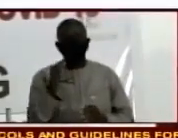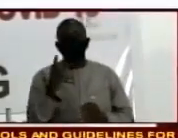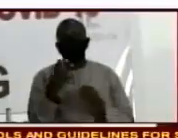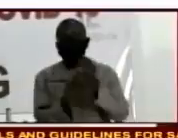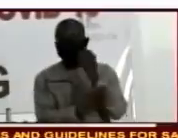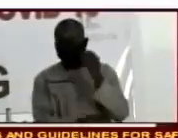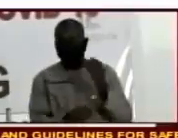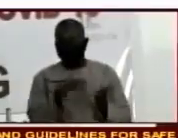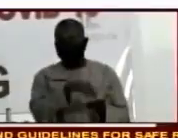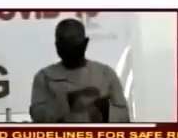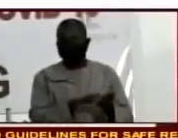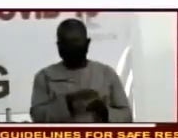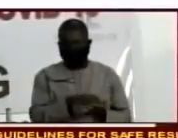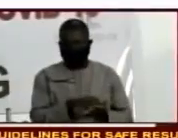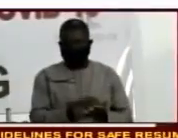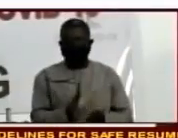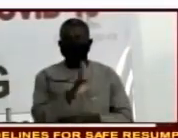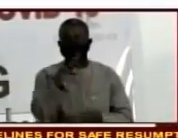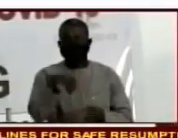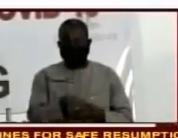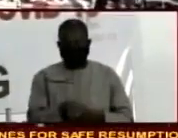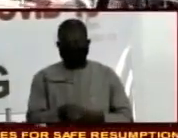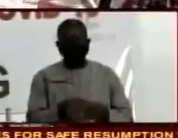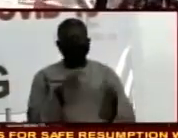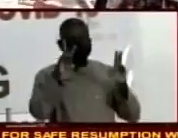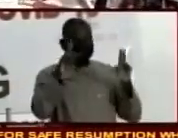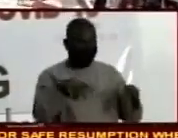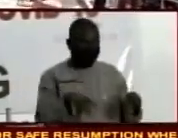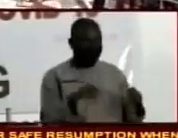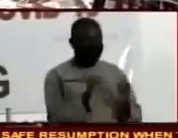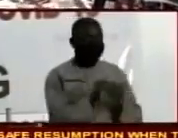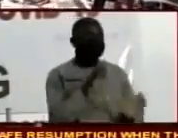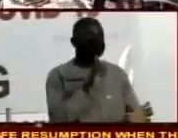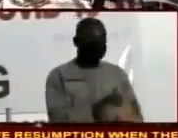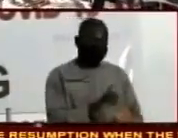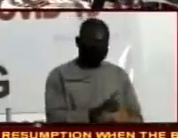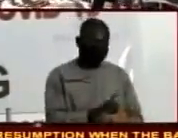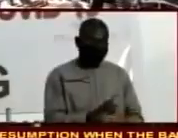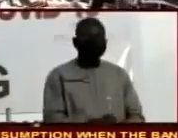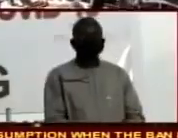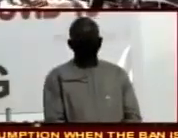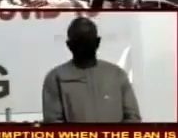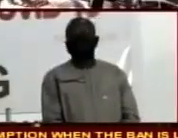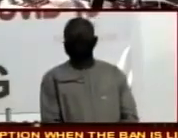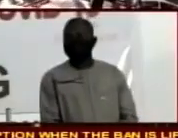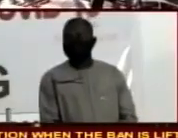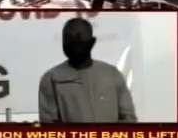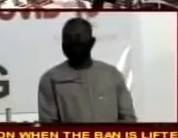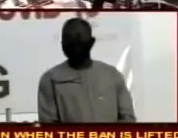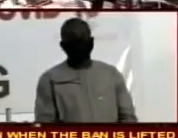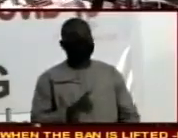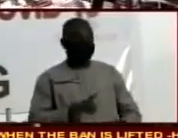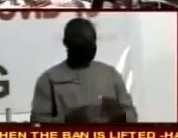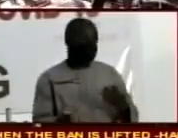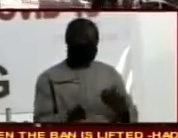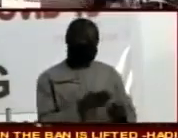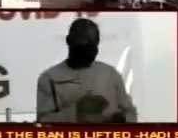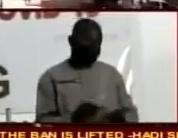vulnerable, including the persons with disabilities. But that